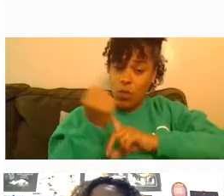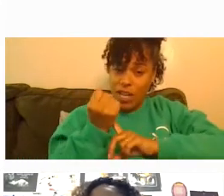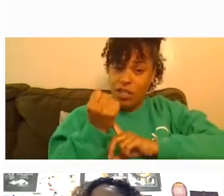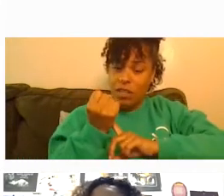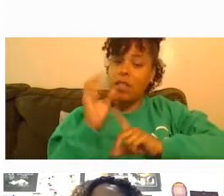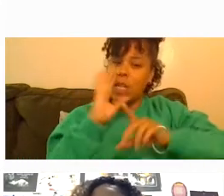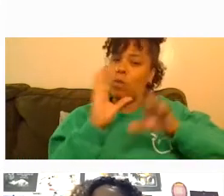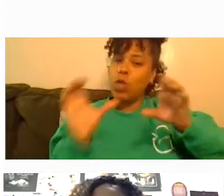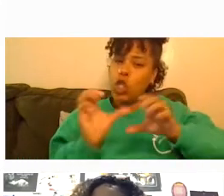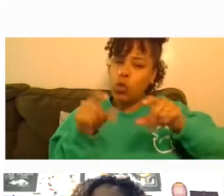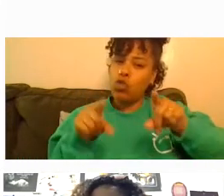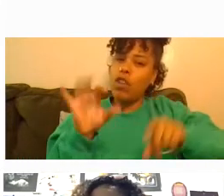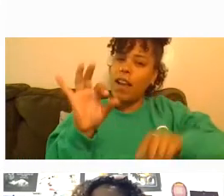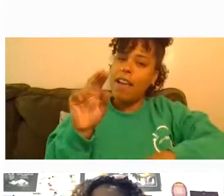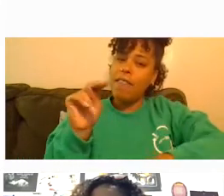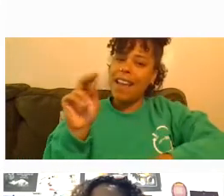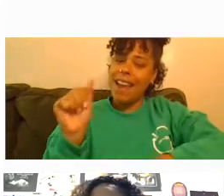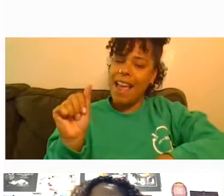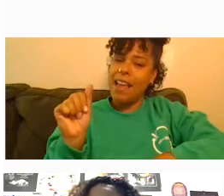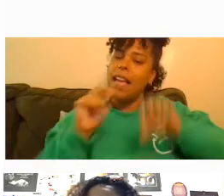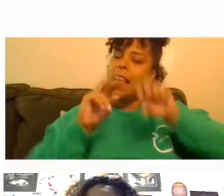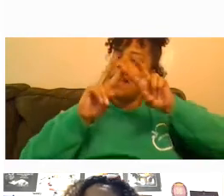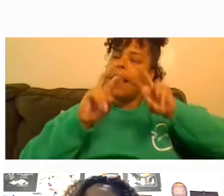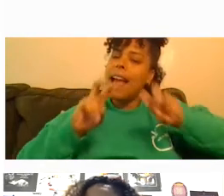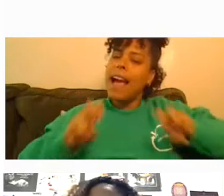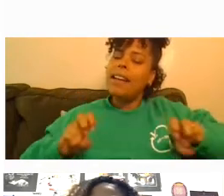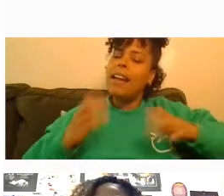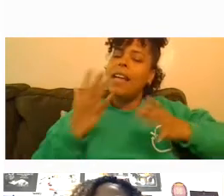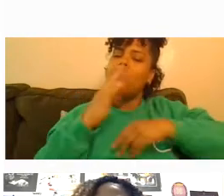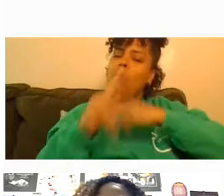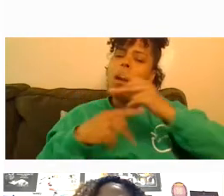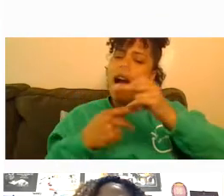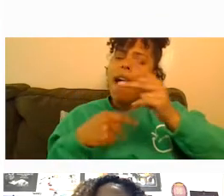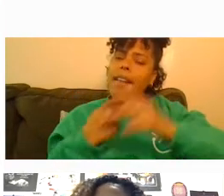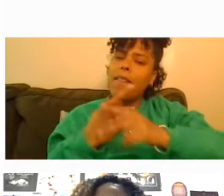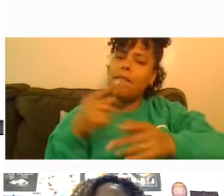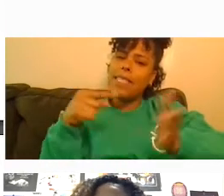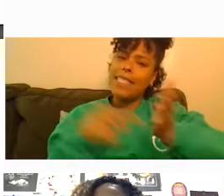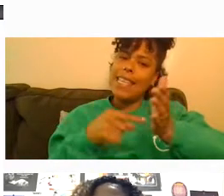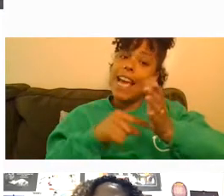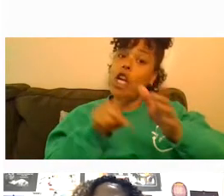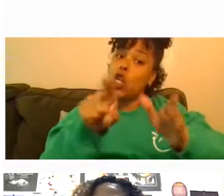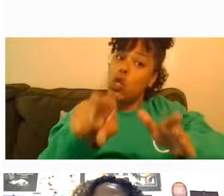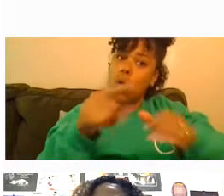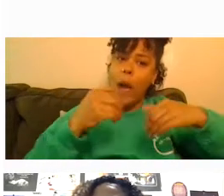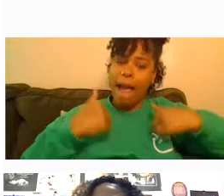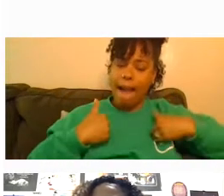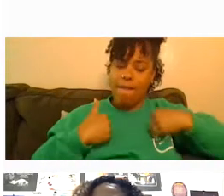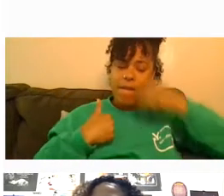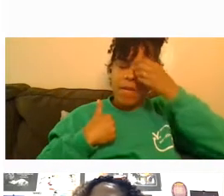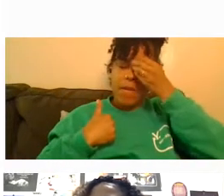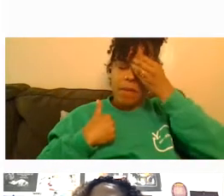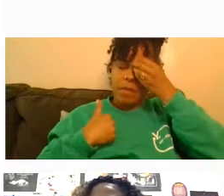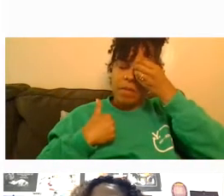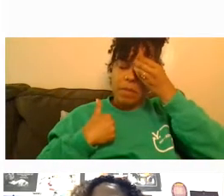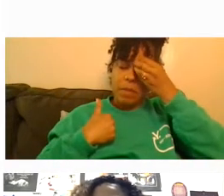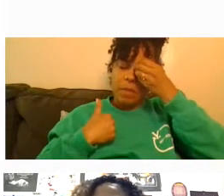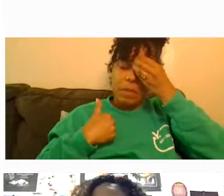and analyze what kind of debt do you have, fixed or revolving. And we need to, first of all, understand that you